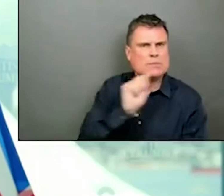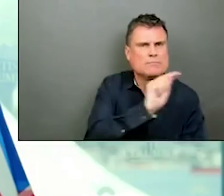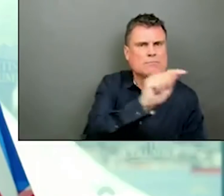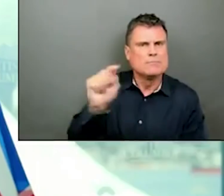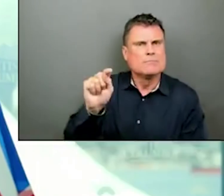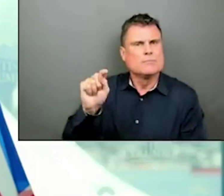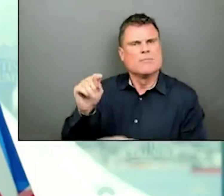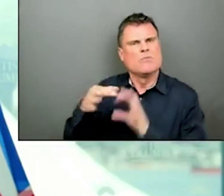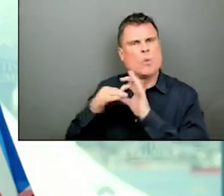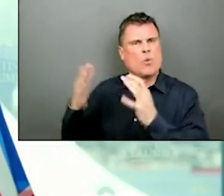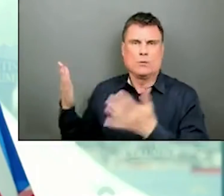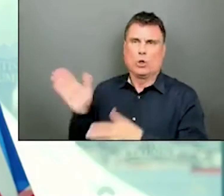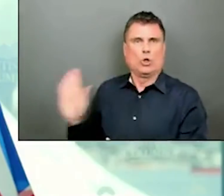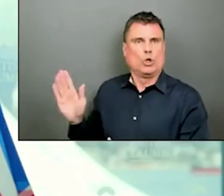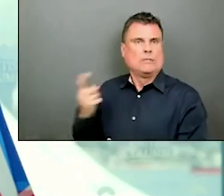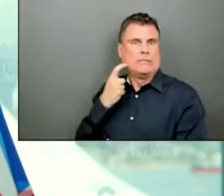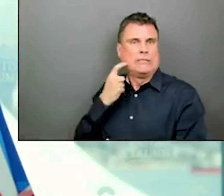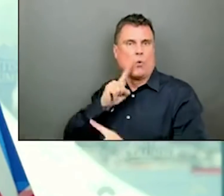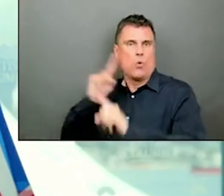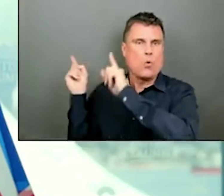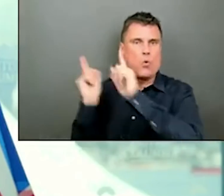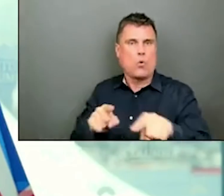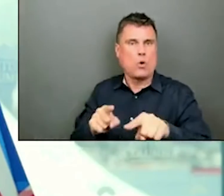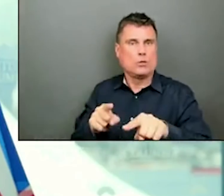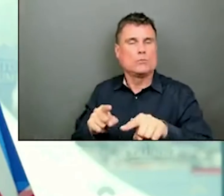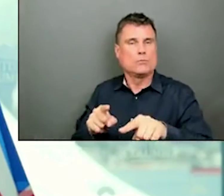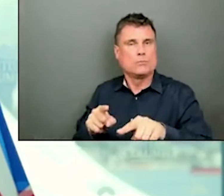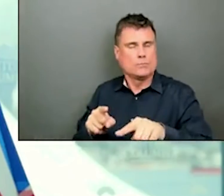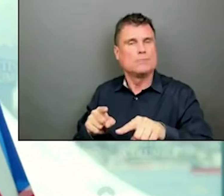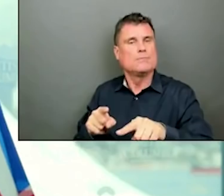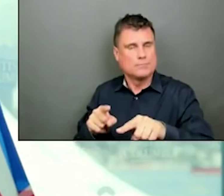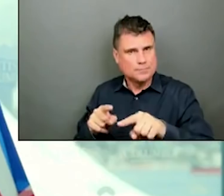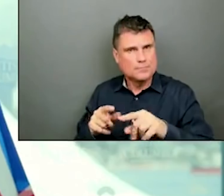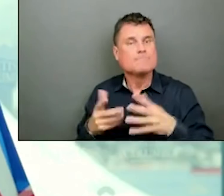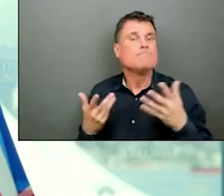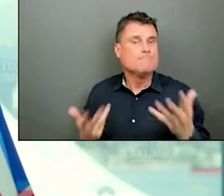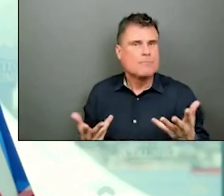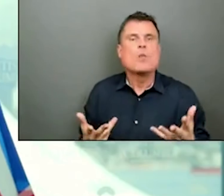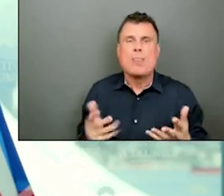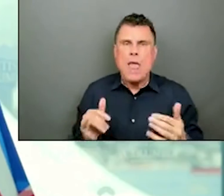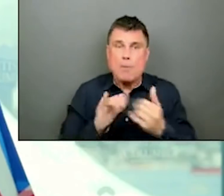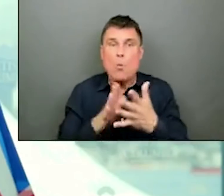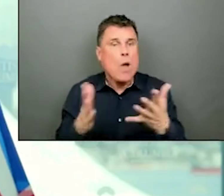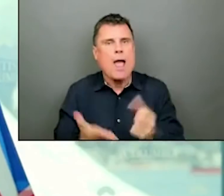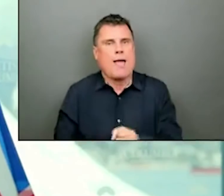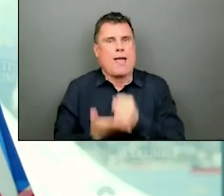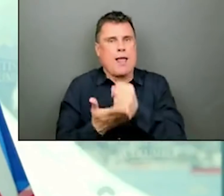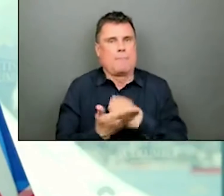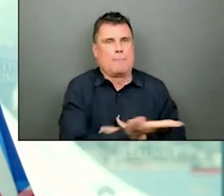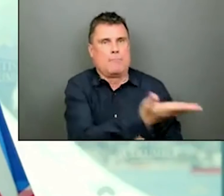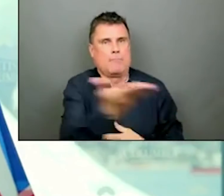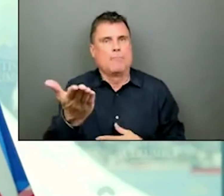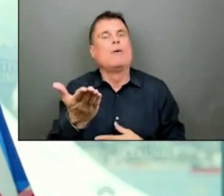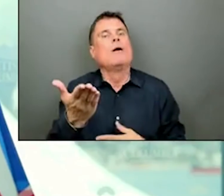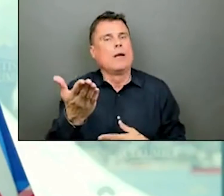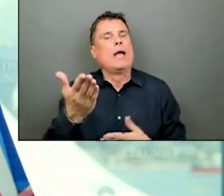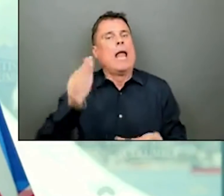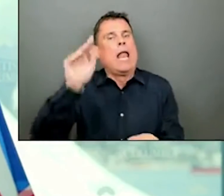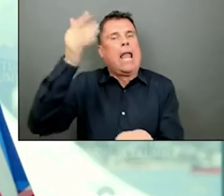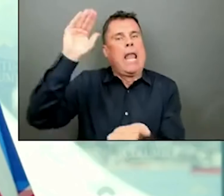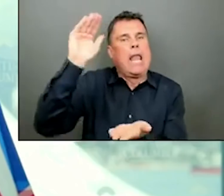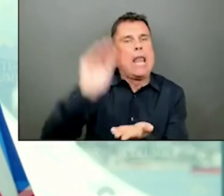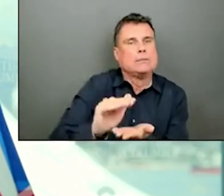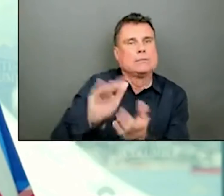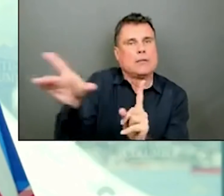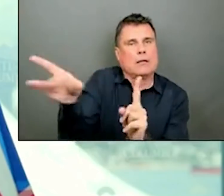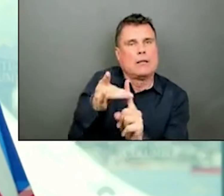this targeted approach will help both them deal with cases with transmission of